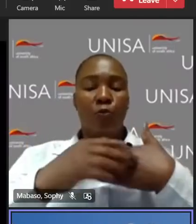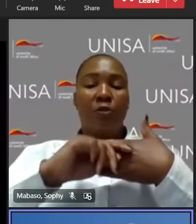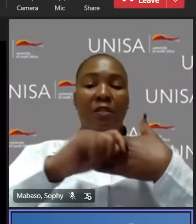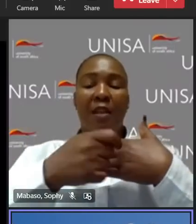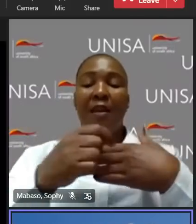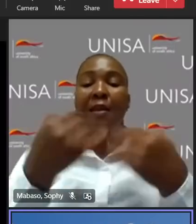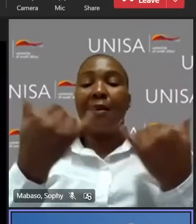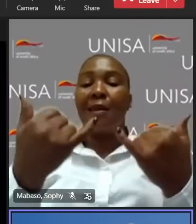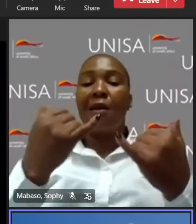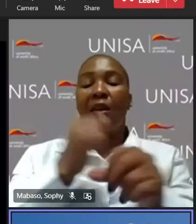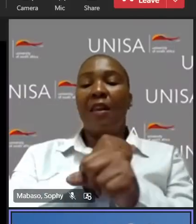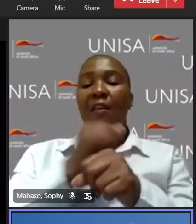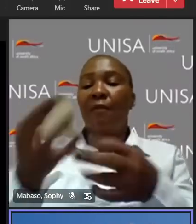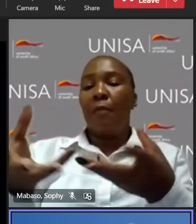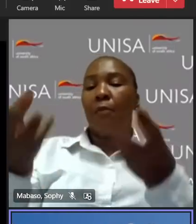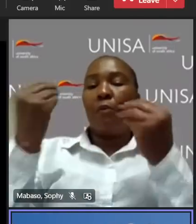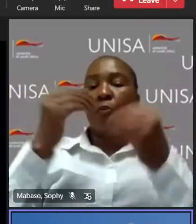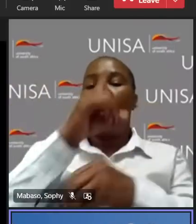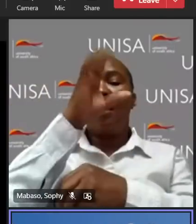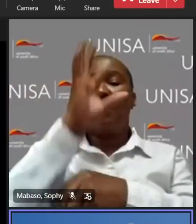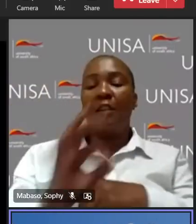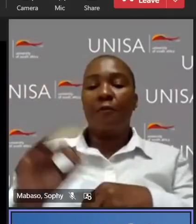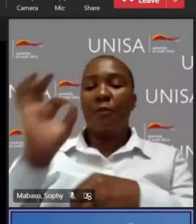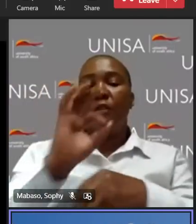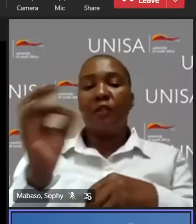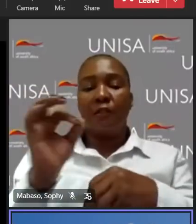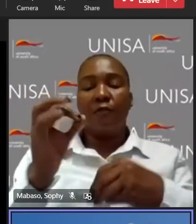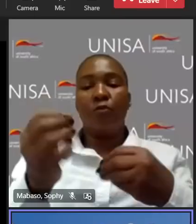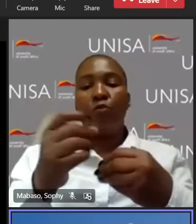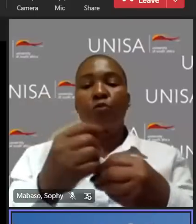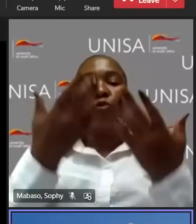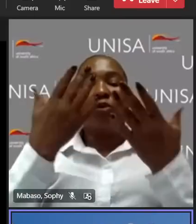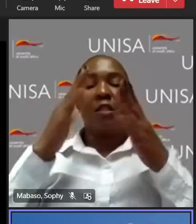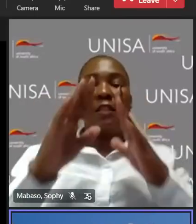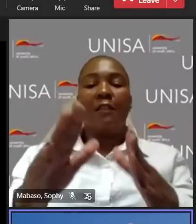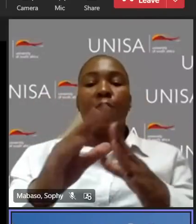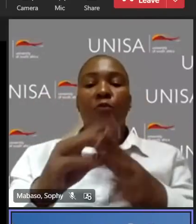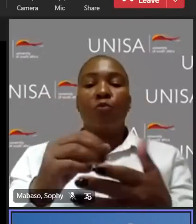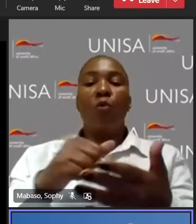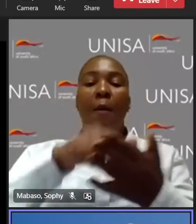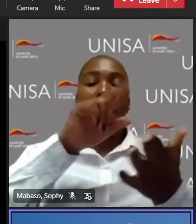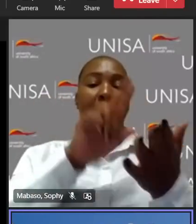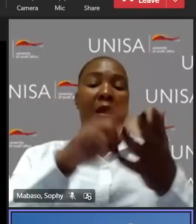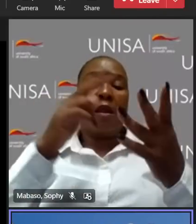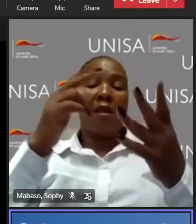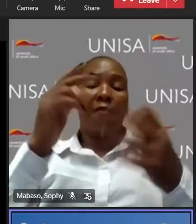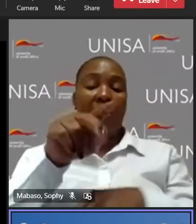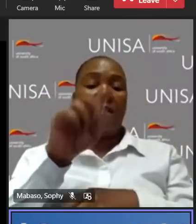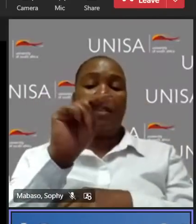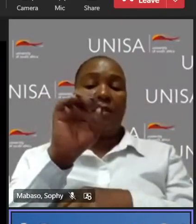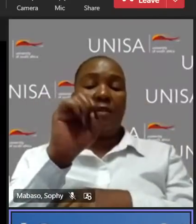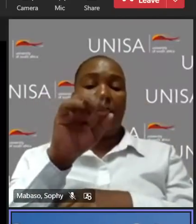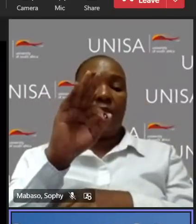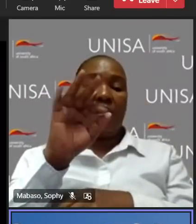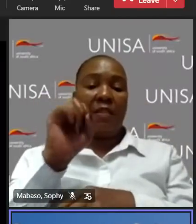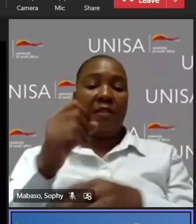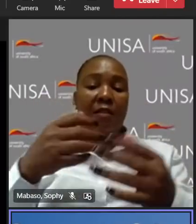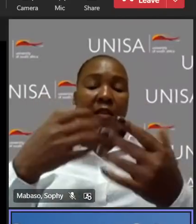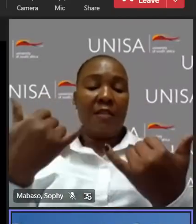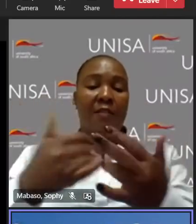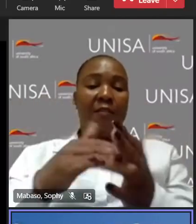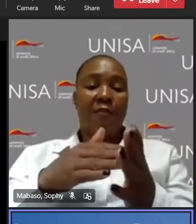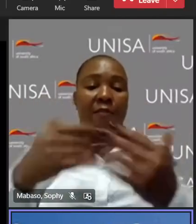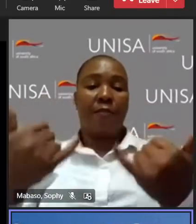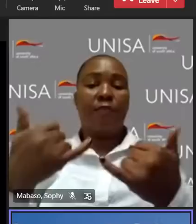received 100% of the students that applied from NSFAS and so on. So students will just have